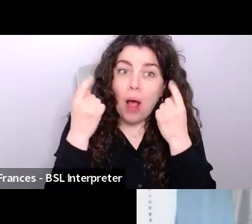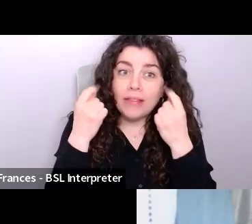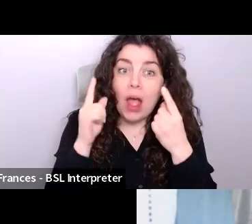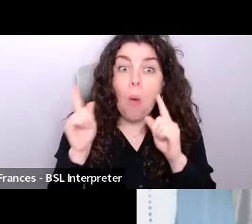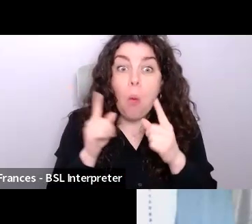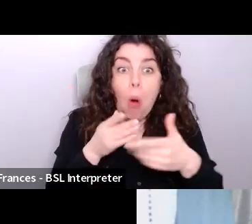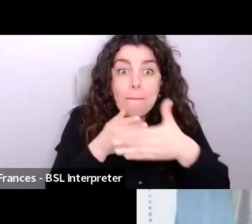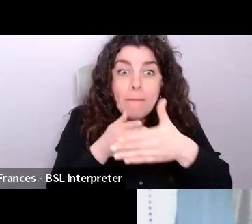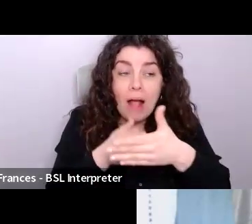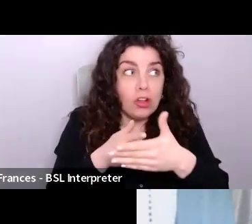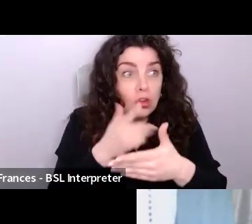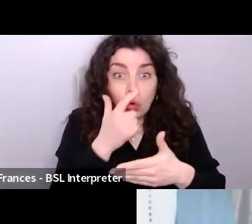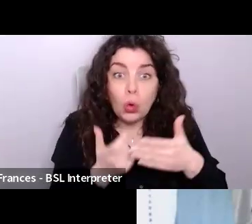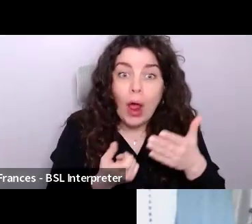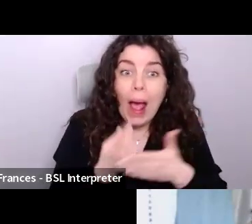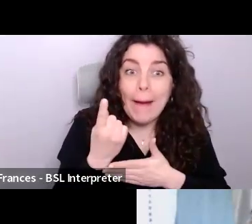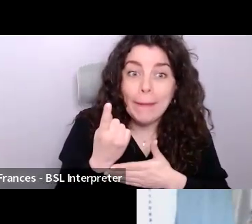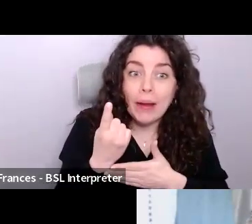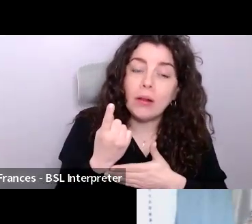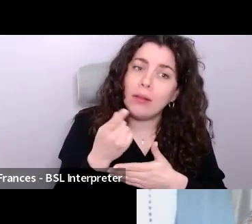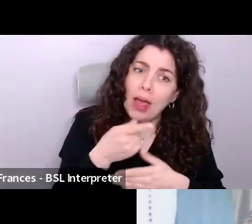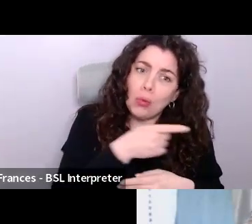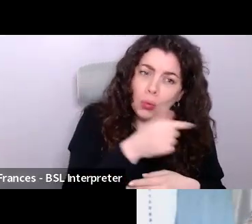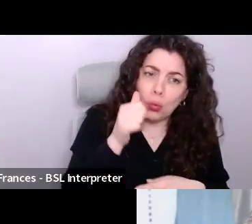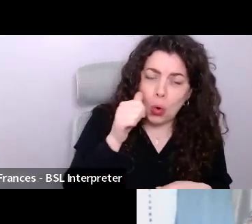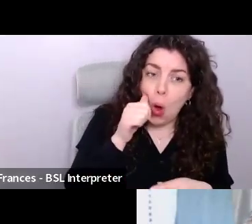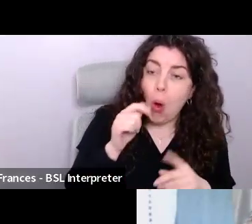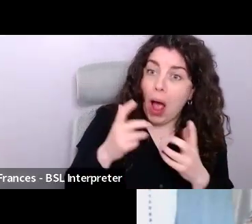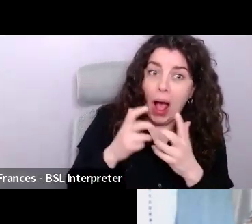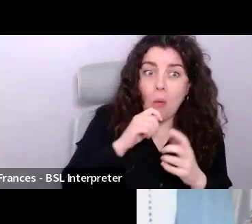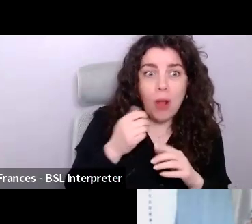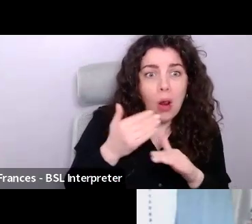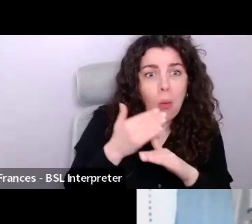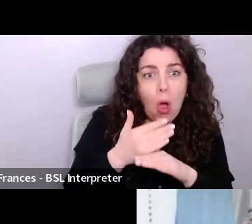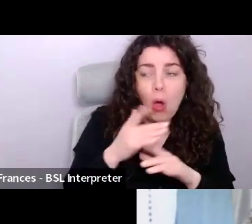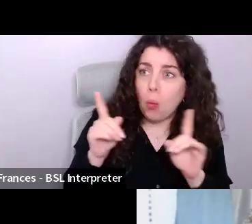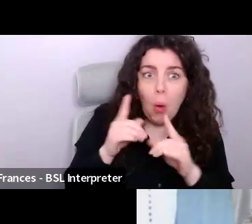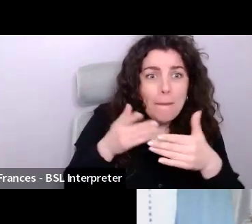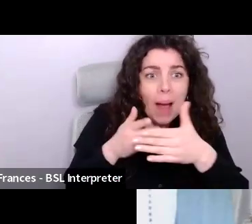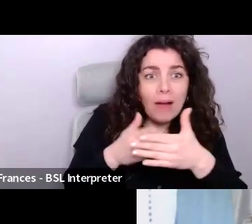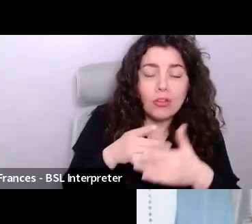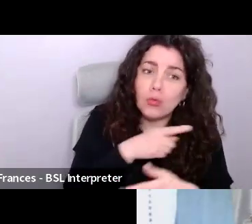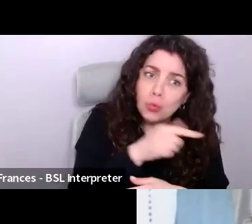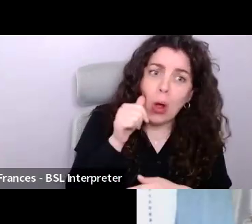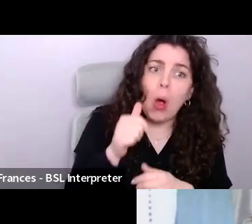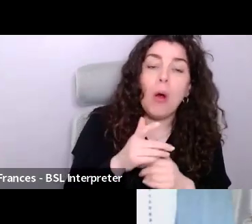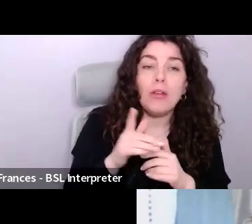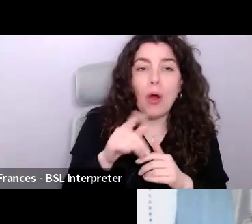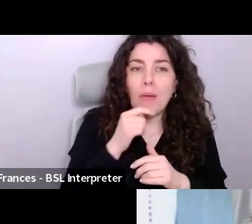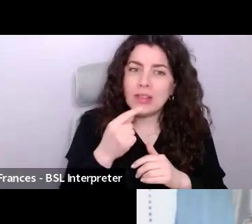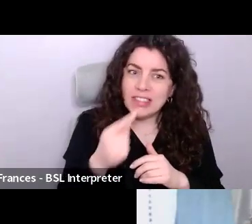could encounter and that you're really clued up on how that might work. So that's what I would say, is